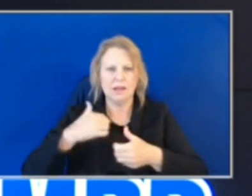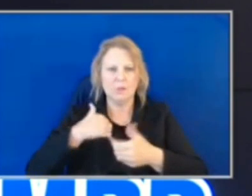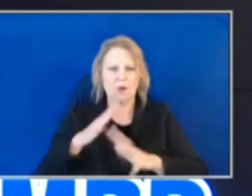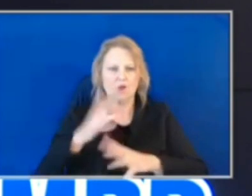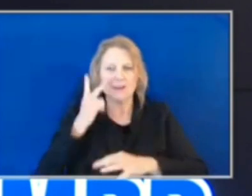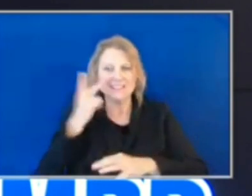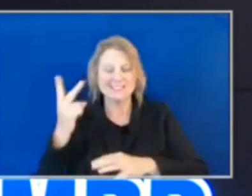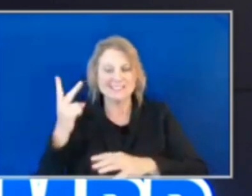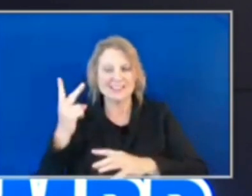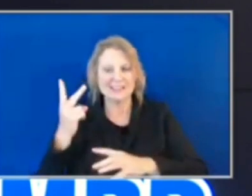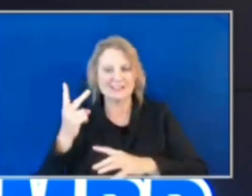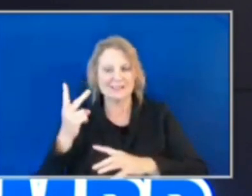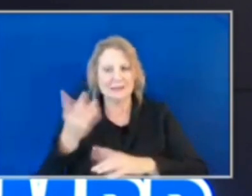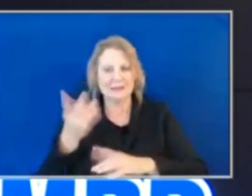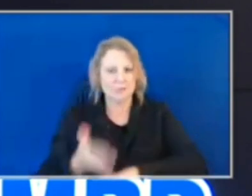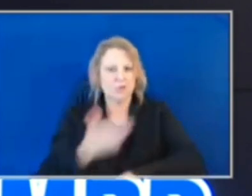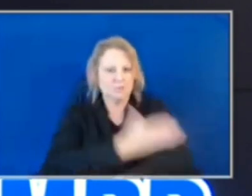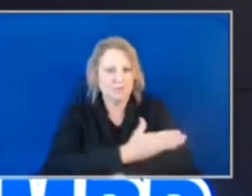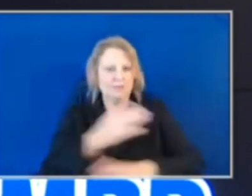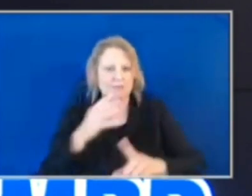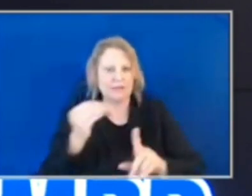impact, but we know this is going to help us even more.